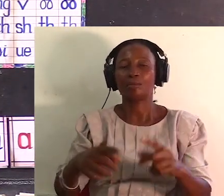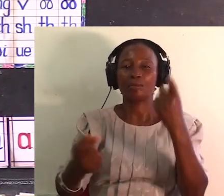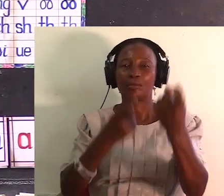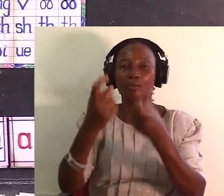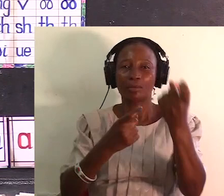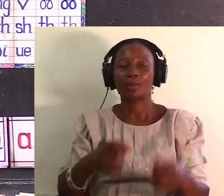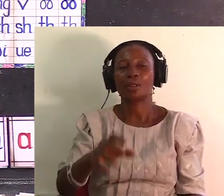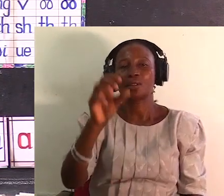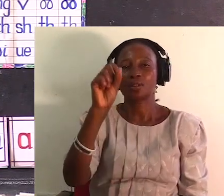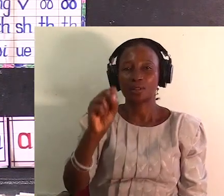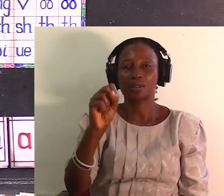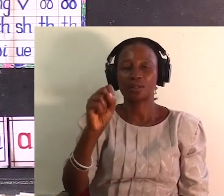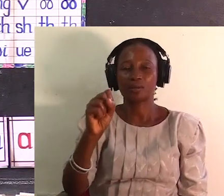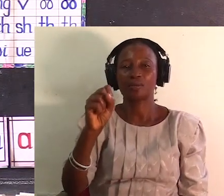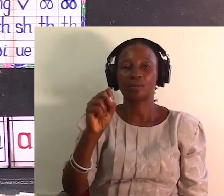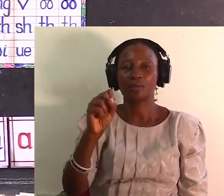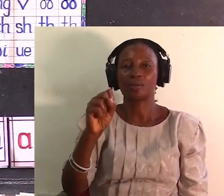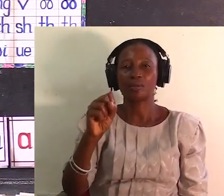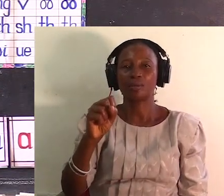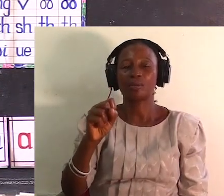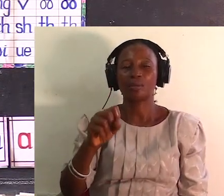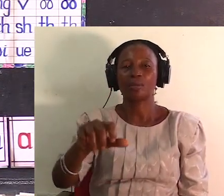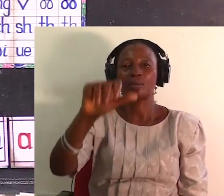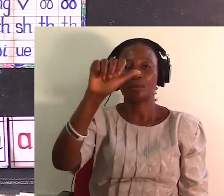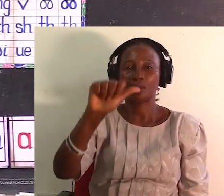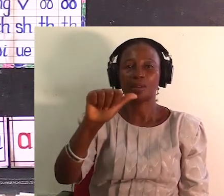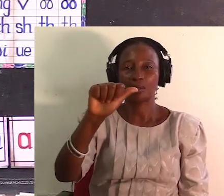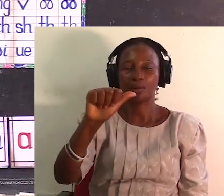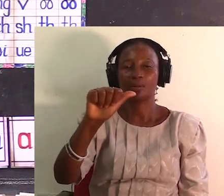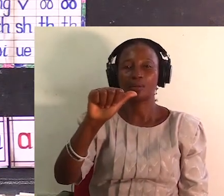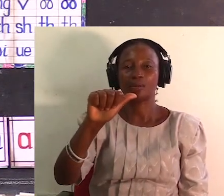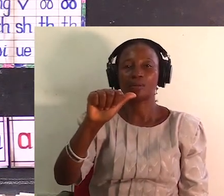We have done S, we did A,